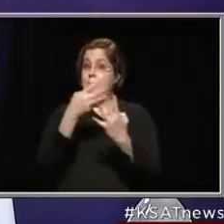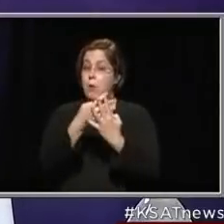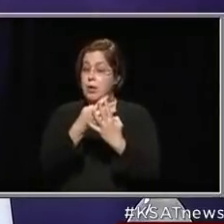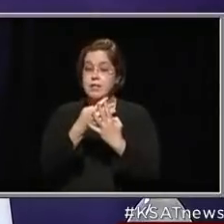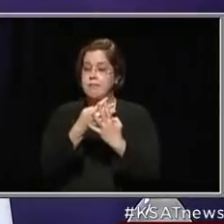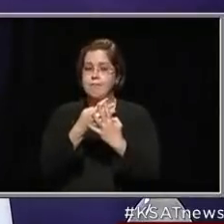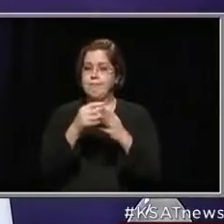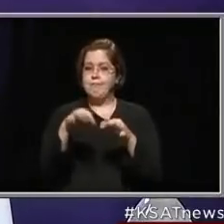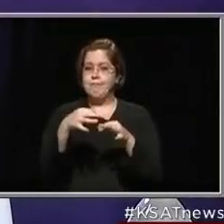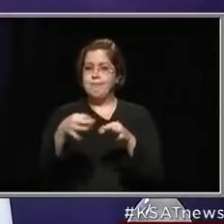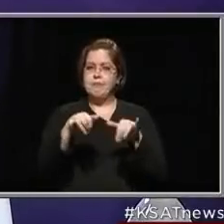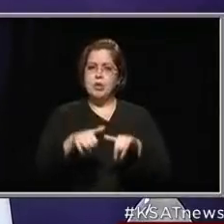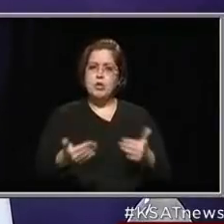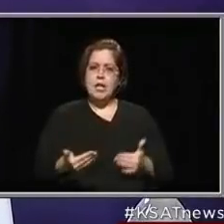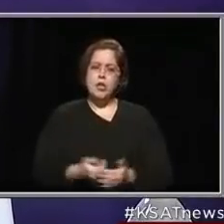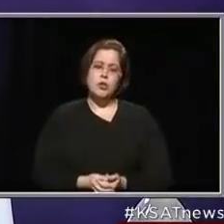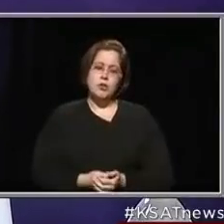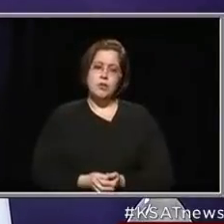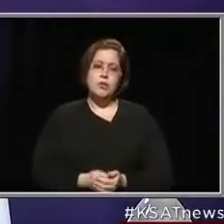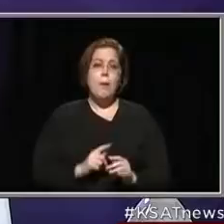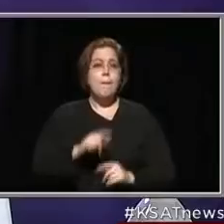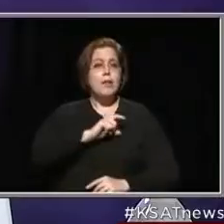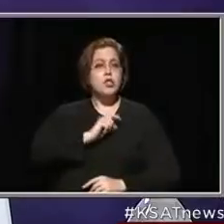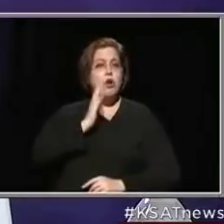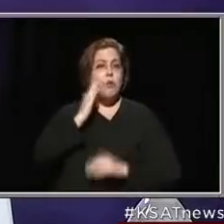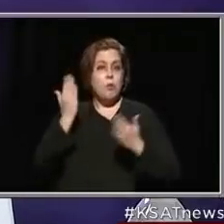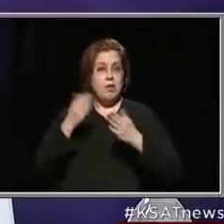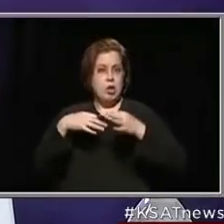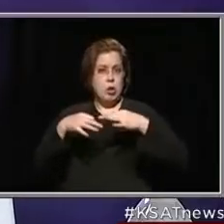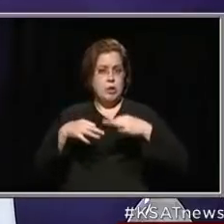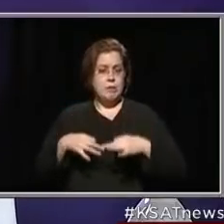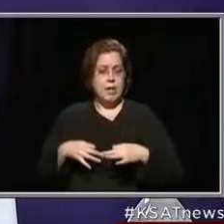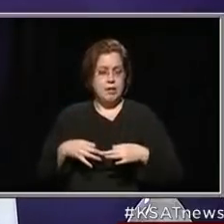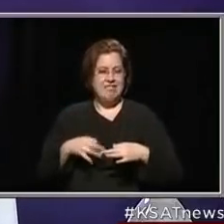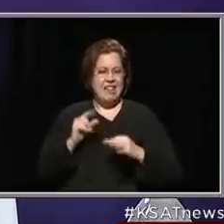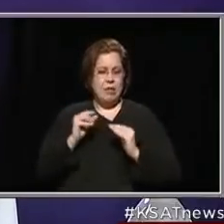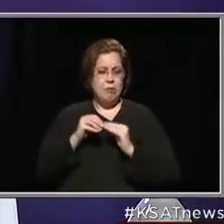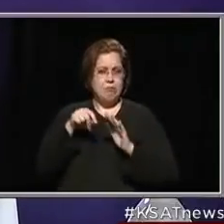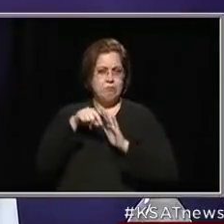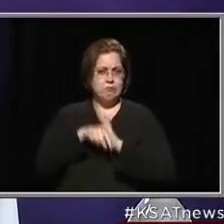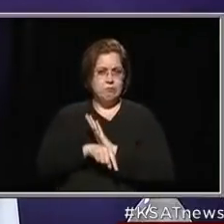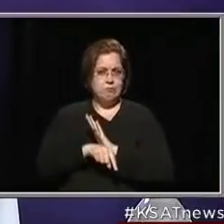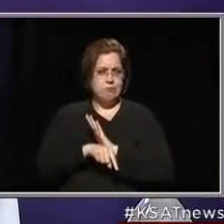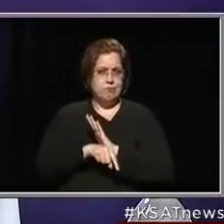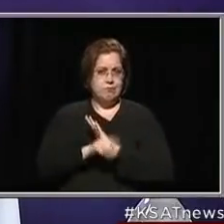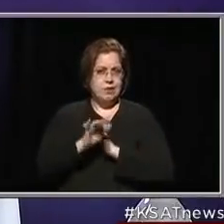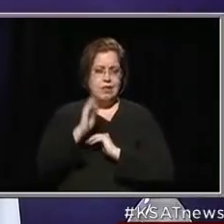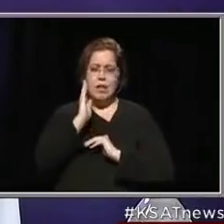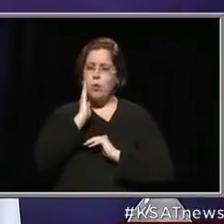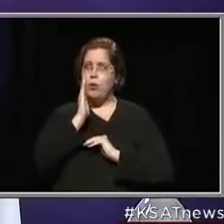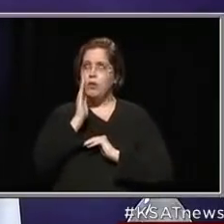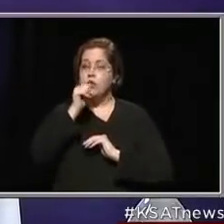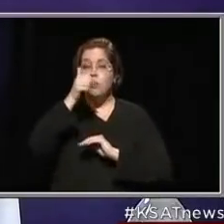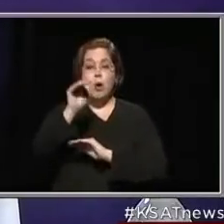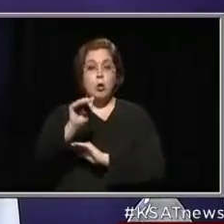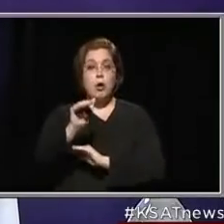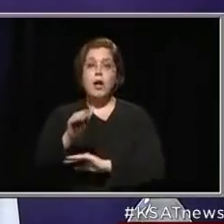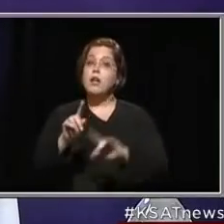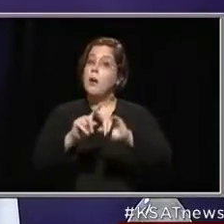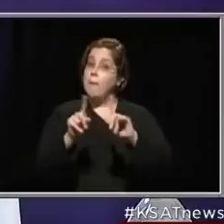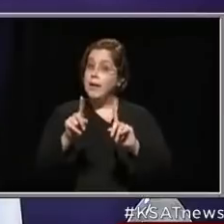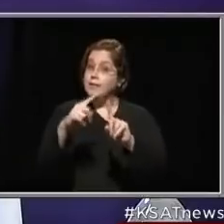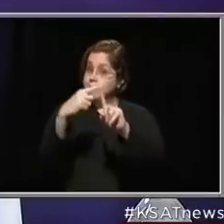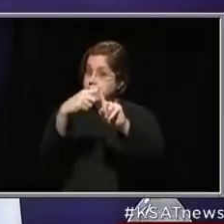instead they're with us. But the sheriff will be here to explain a little bit more about that tomorrow night. But the good news